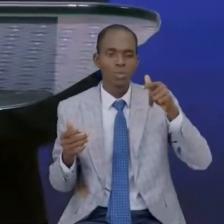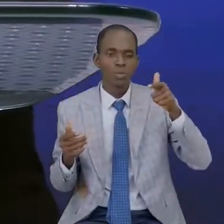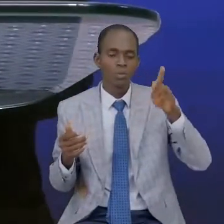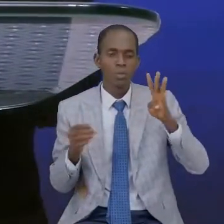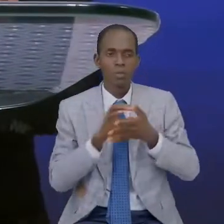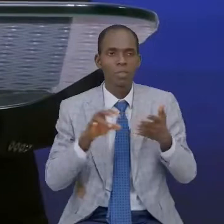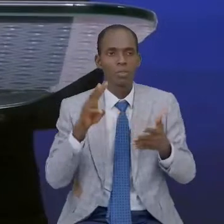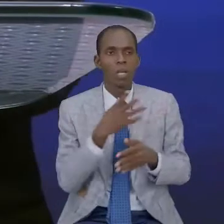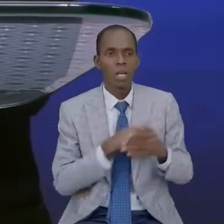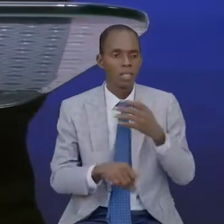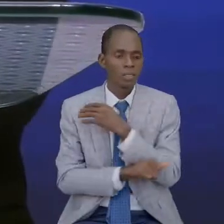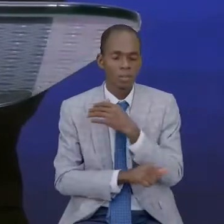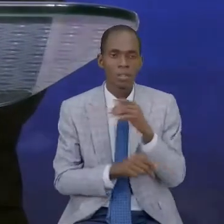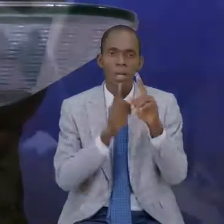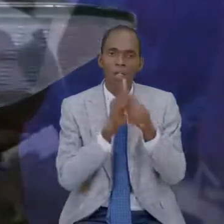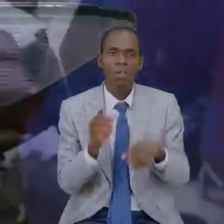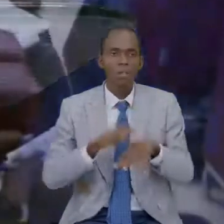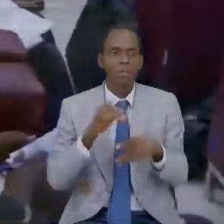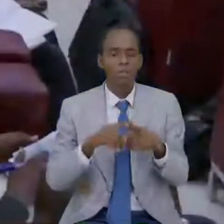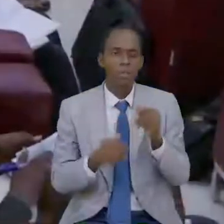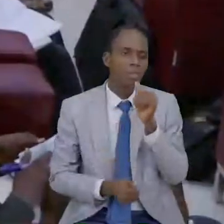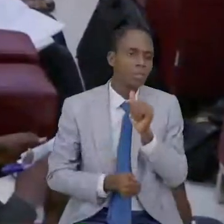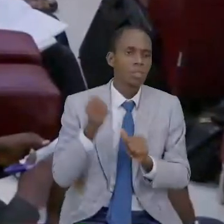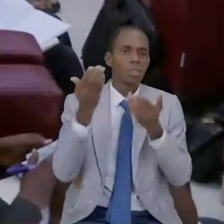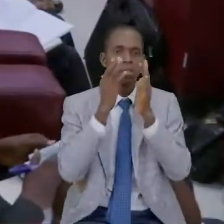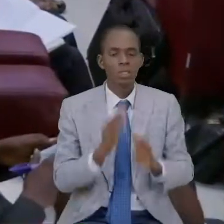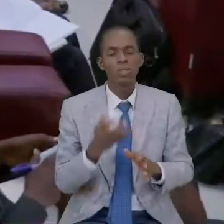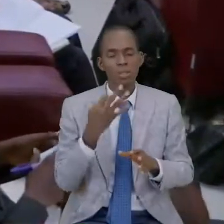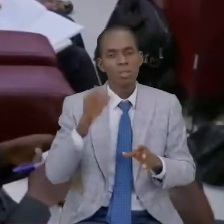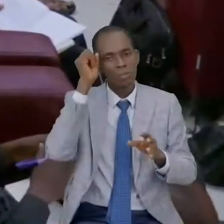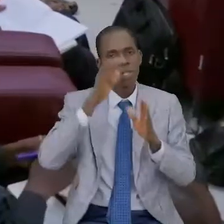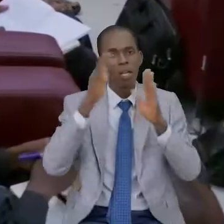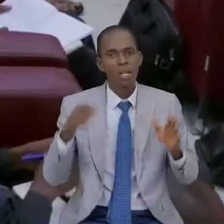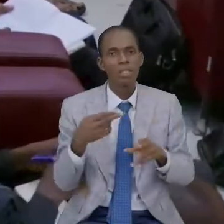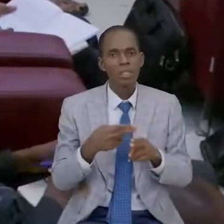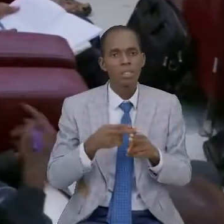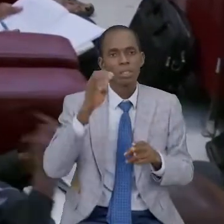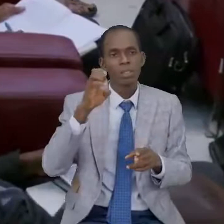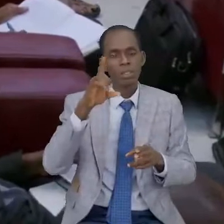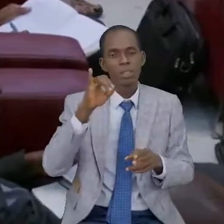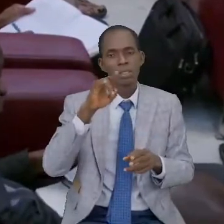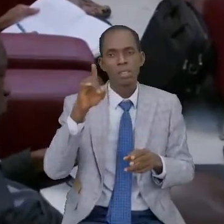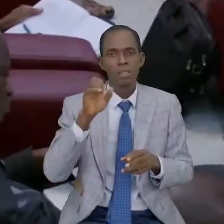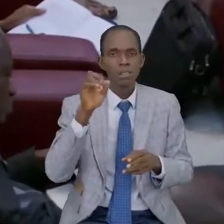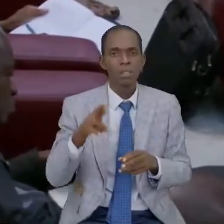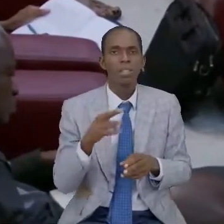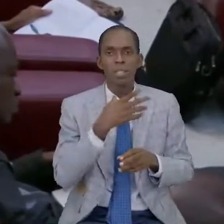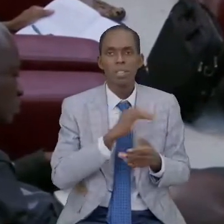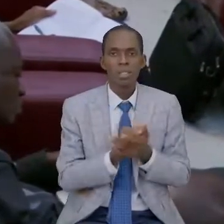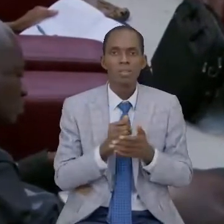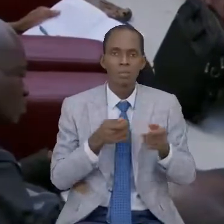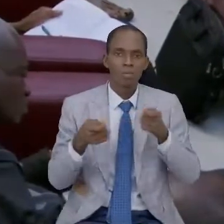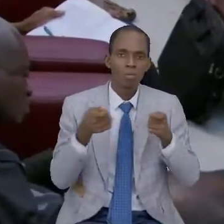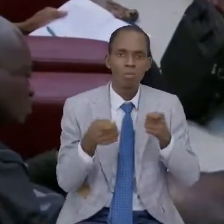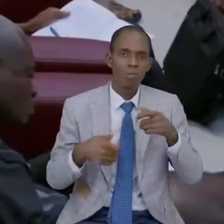said unto his eldest servant, Eliezer here, of his house, that ruled over